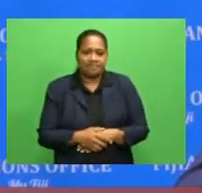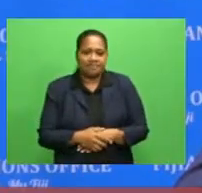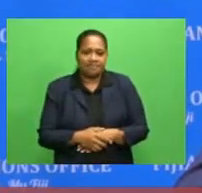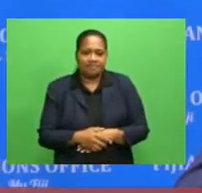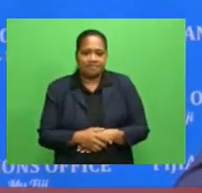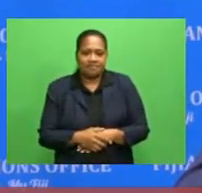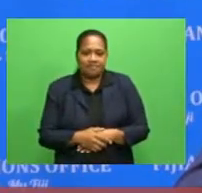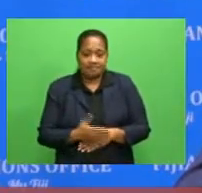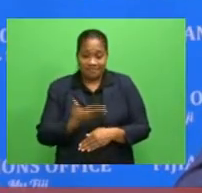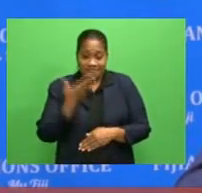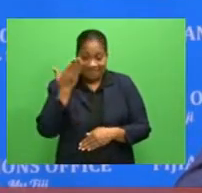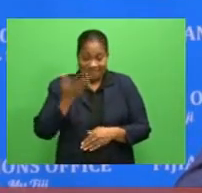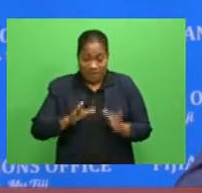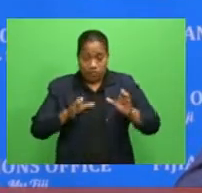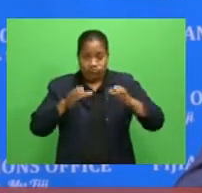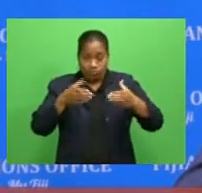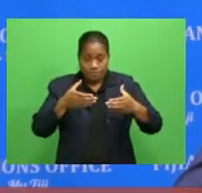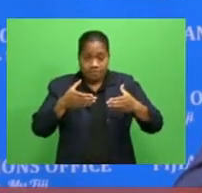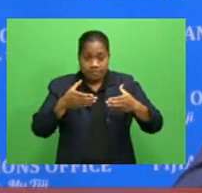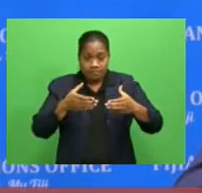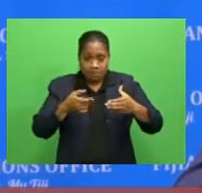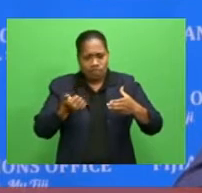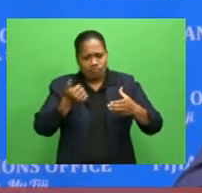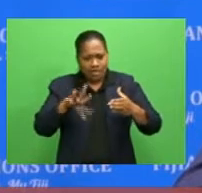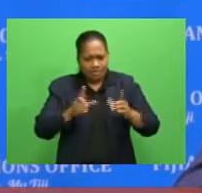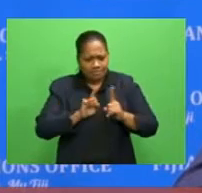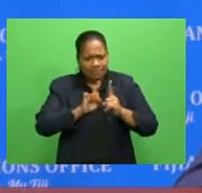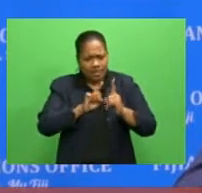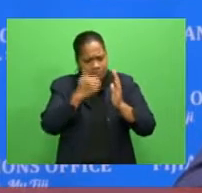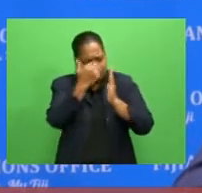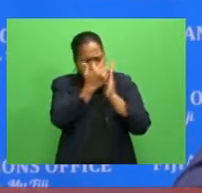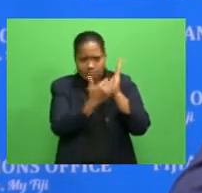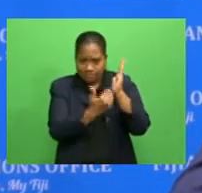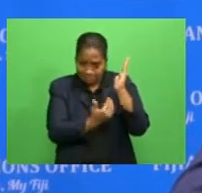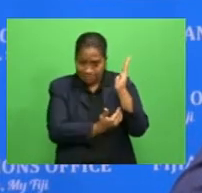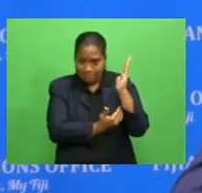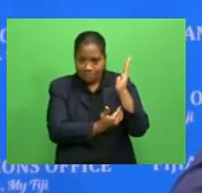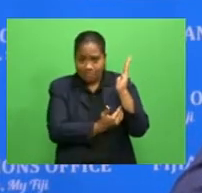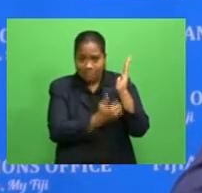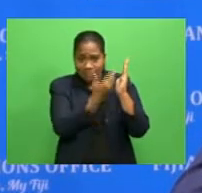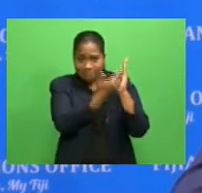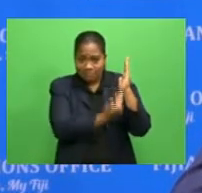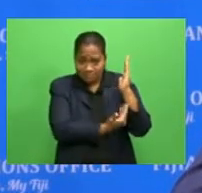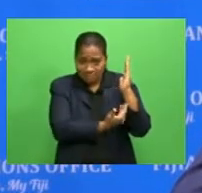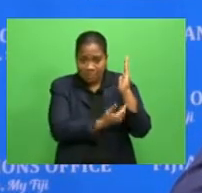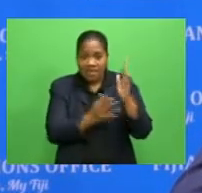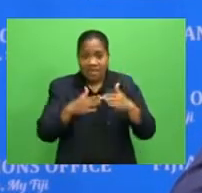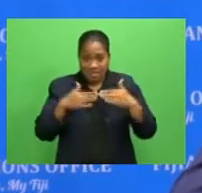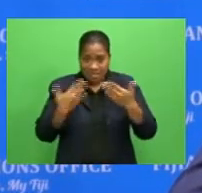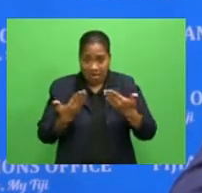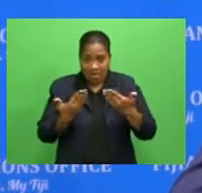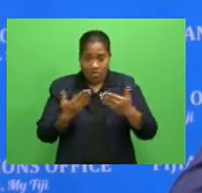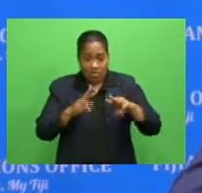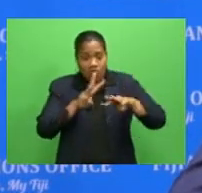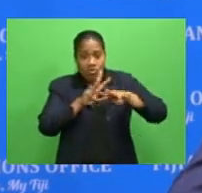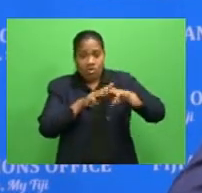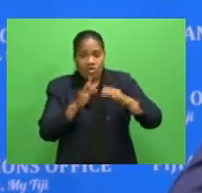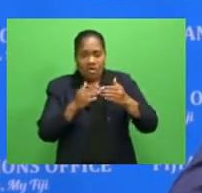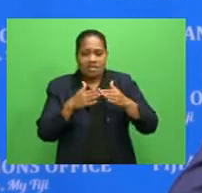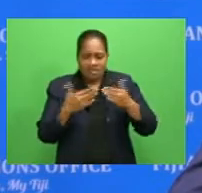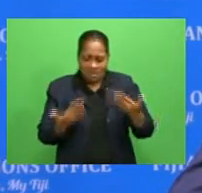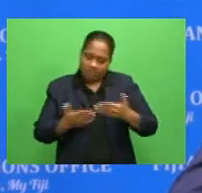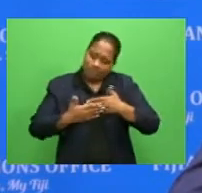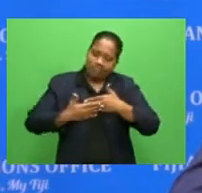of the party have complied with the 3 requirements that the registrar had listed, the party's suspension is lifted with immediate effect.